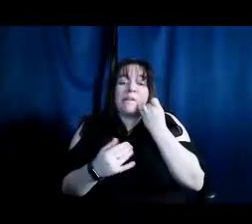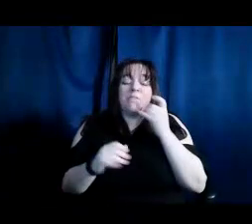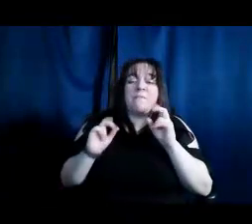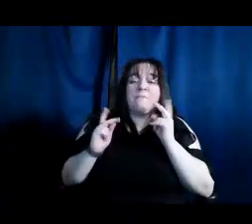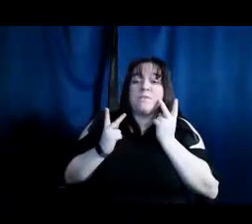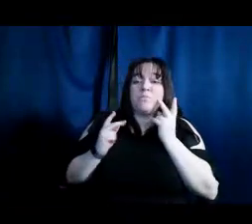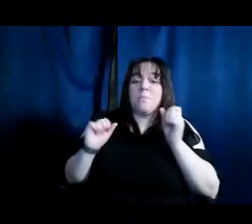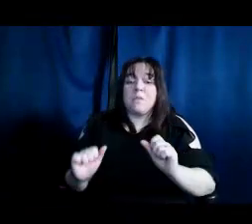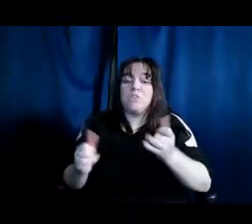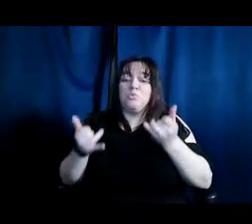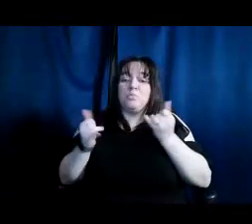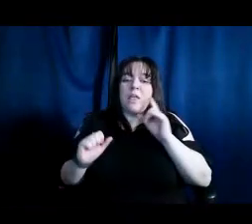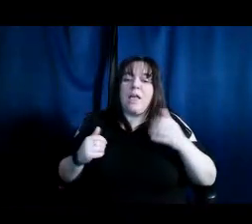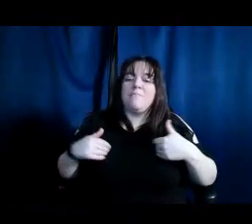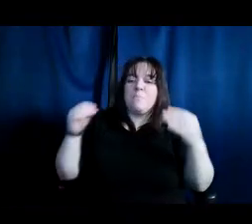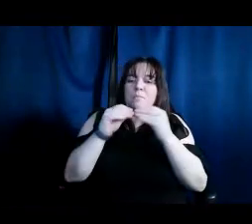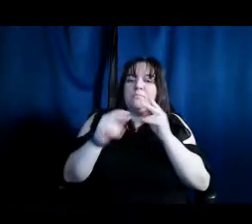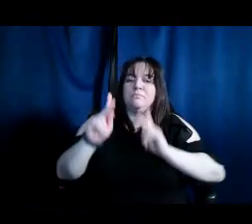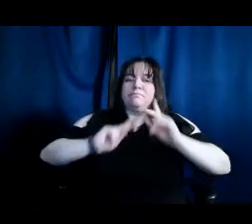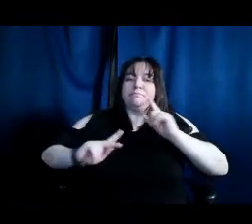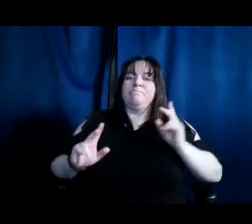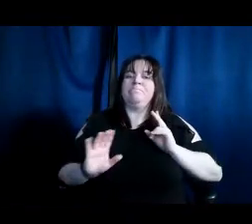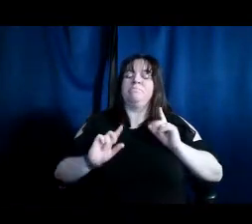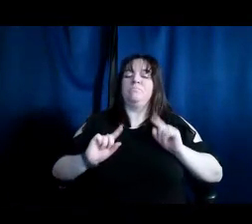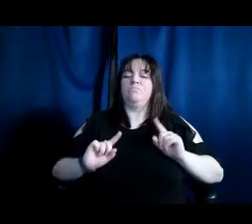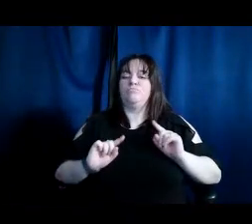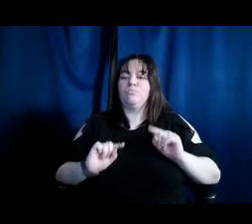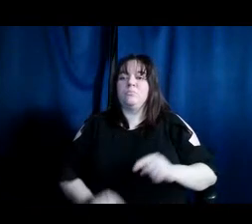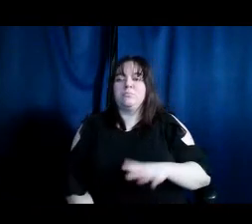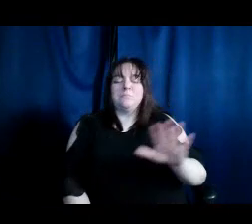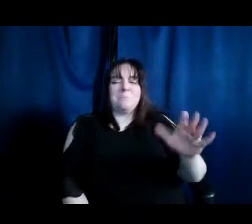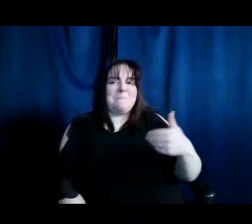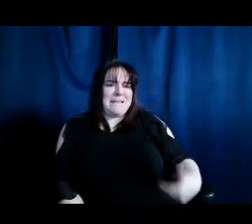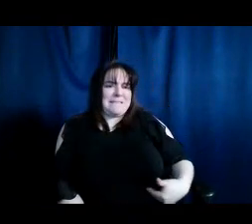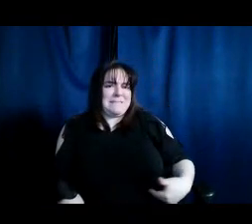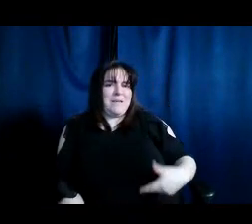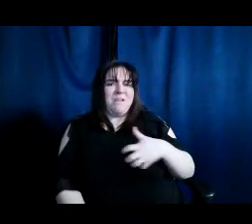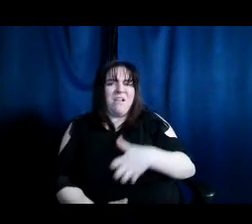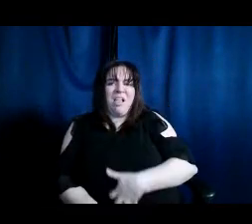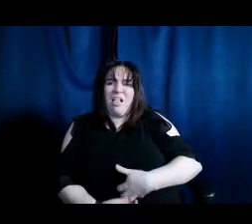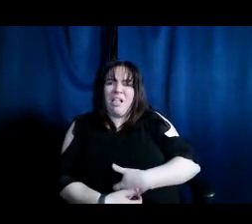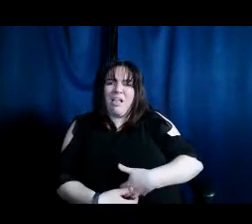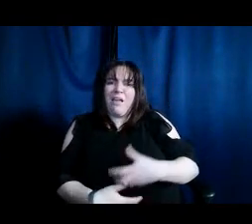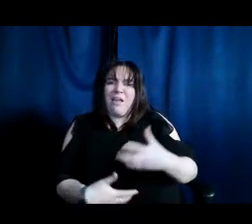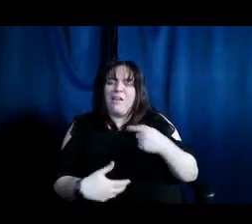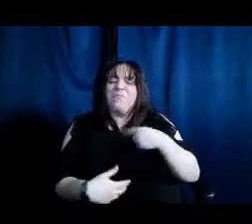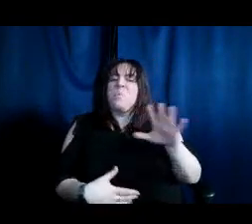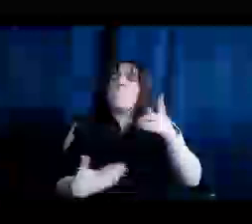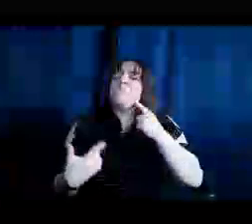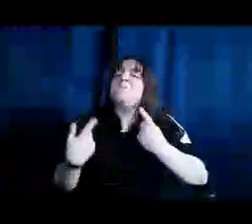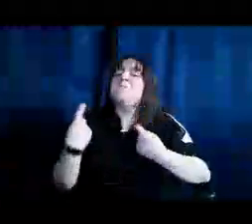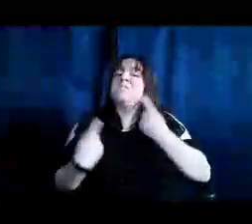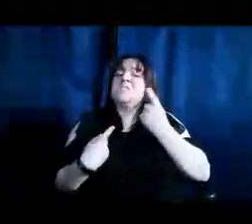Shelly, I don't know about you, but my stomach is growling. So let's offer a sample to consider.